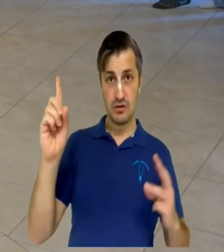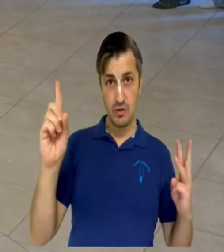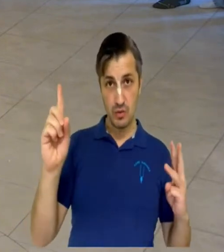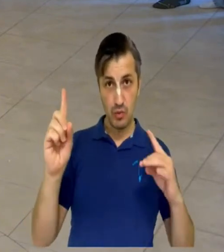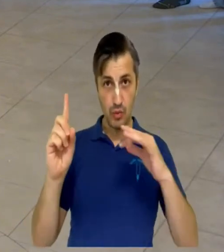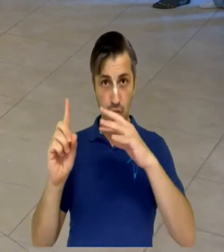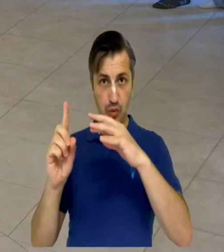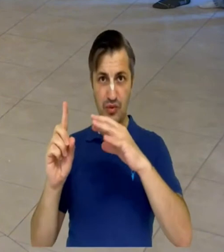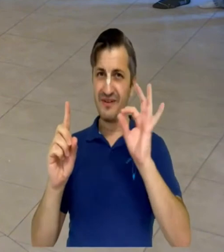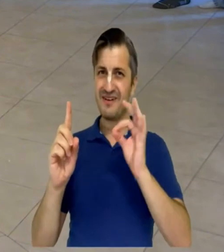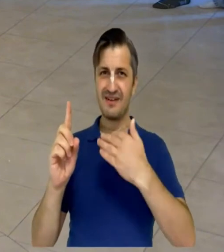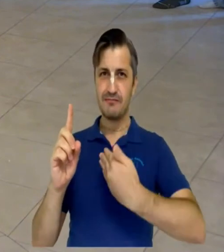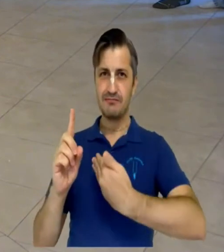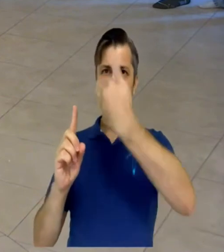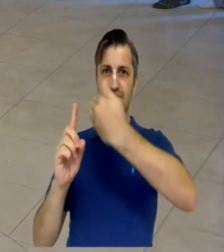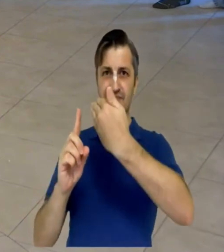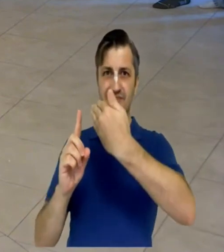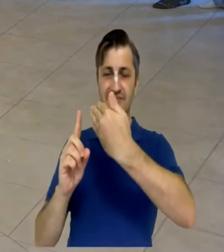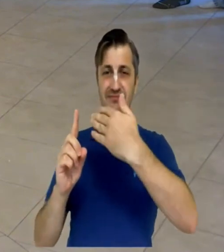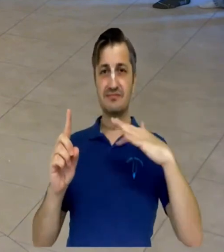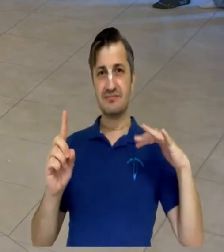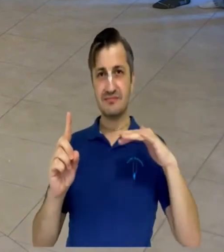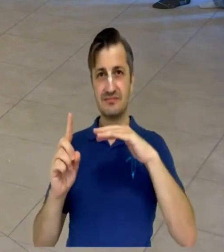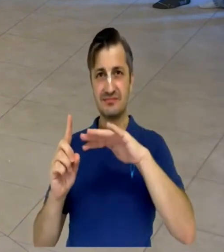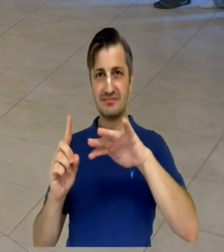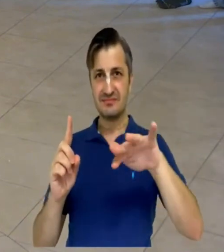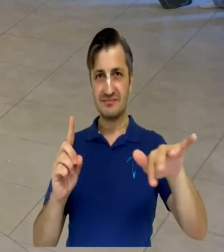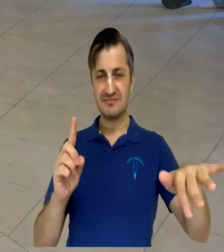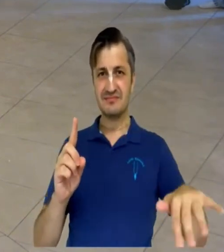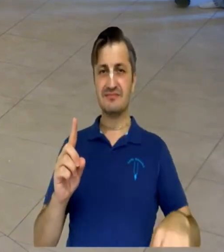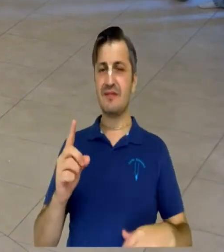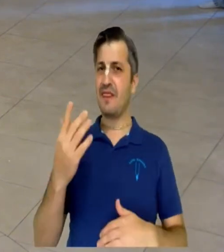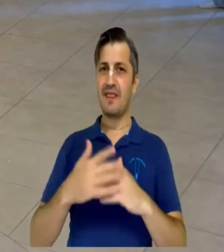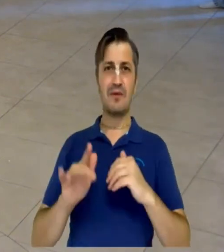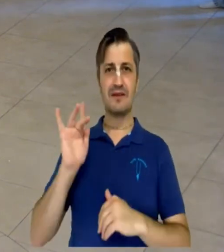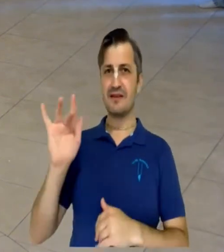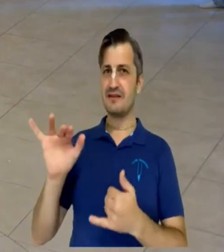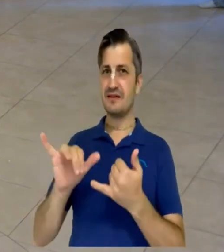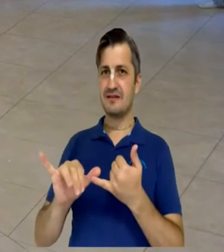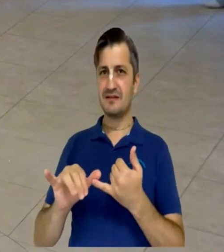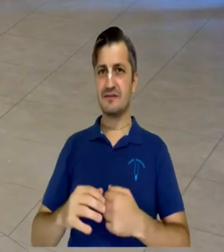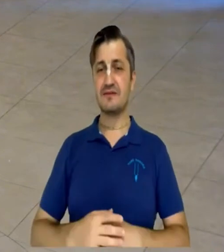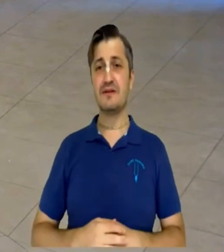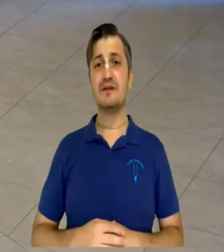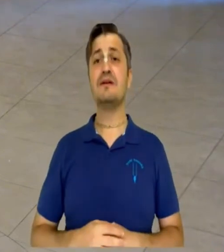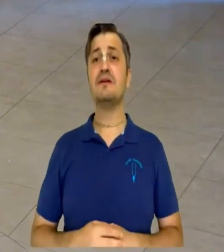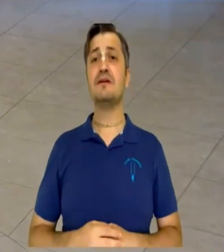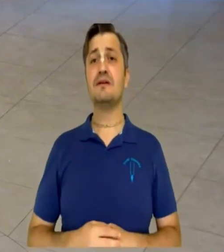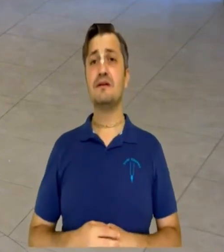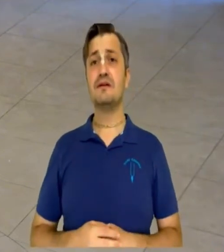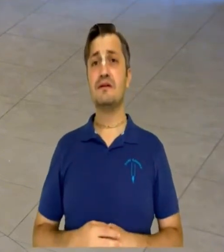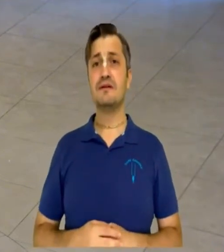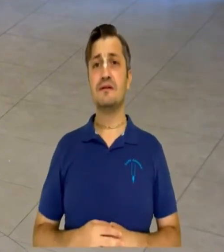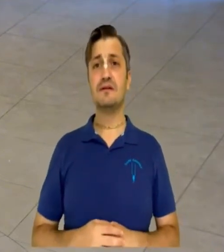to this world, and the entanglement is actually, he says, also described that the Veda actually is like different hymns